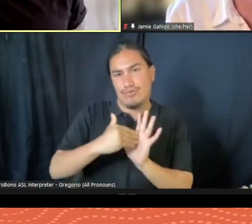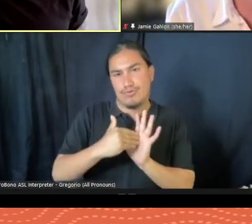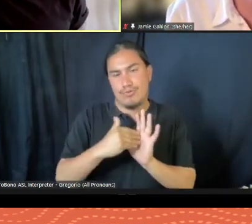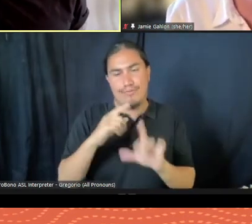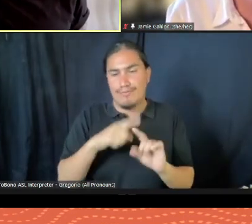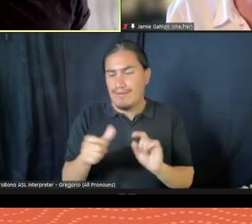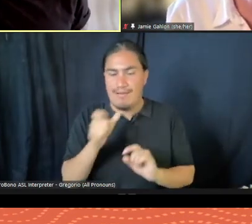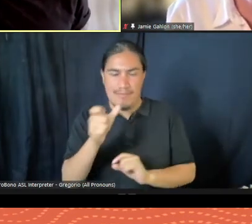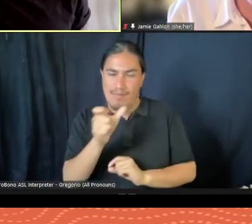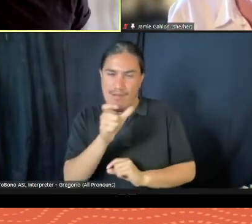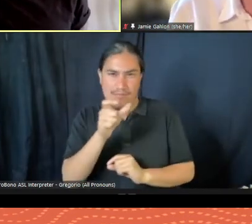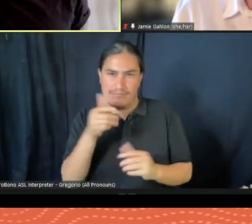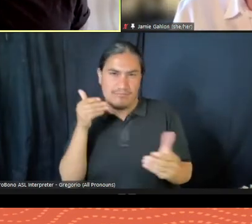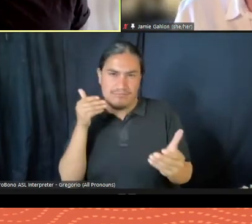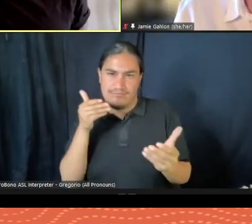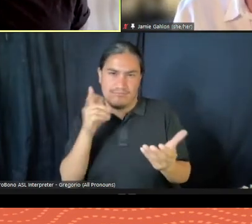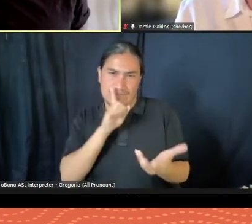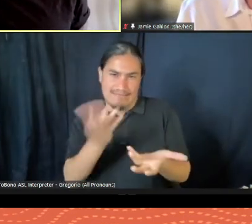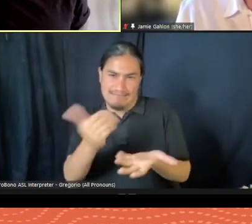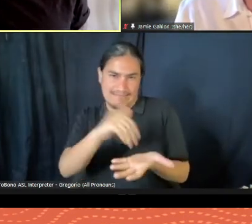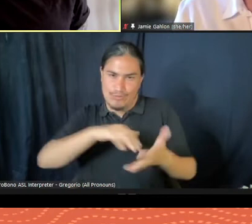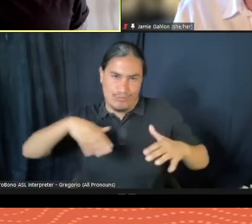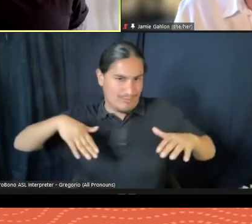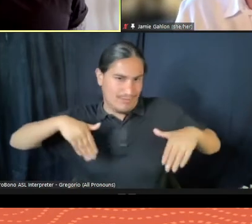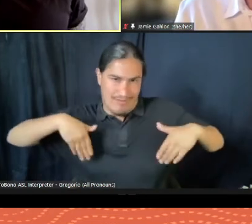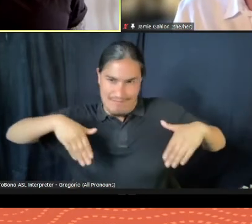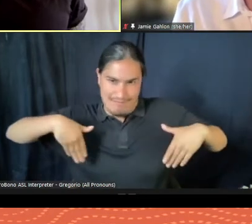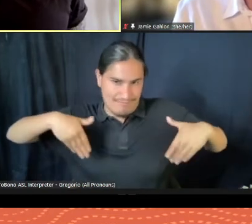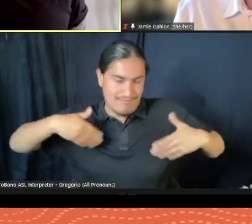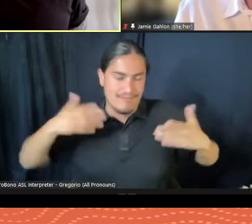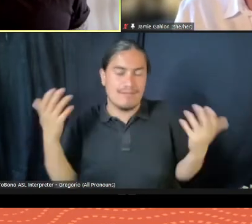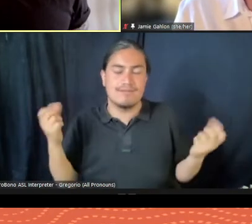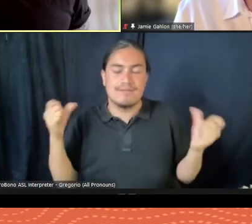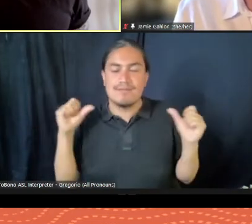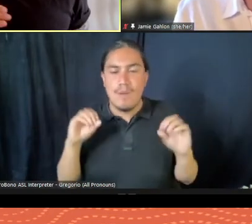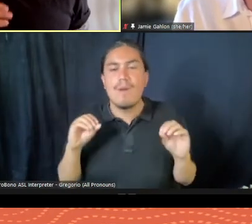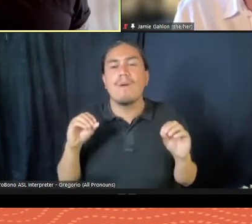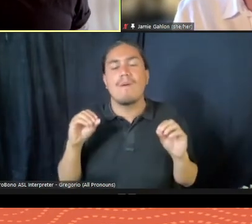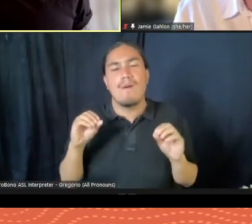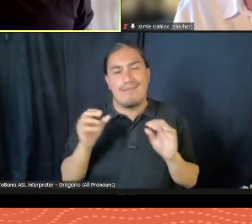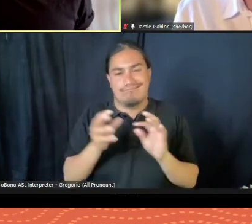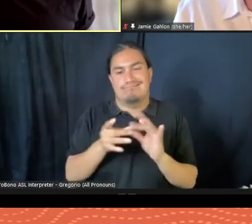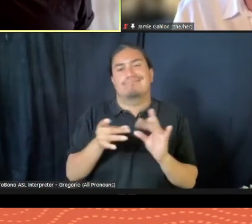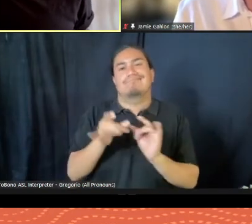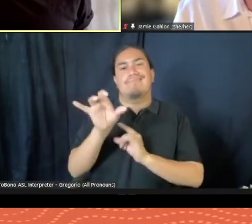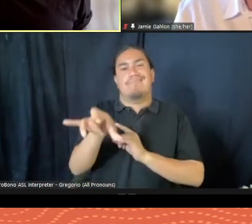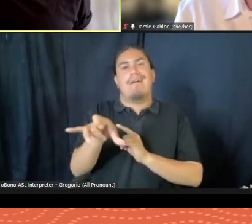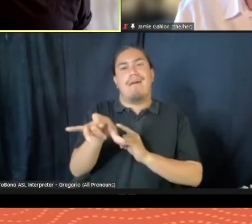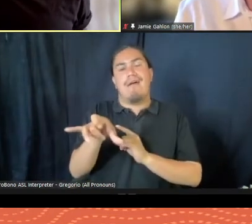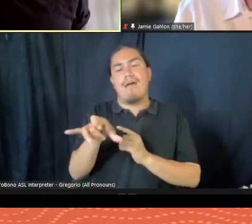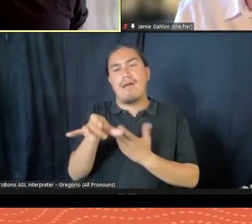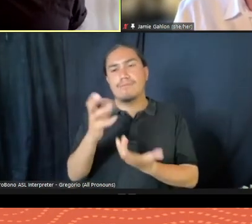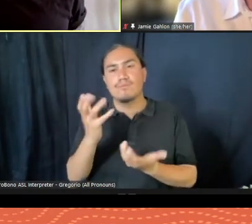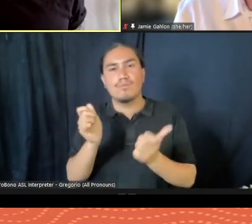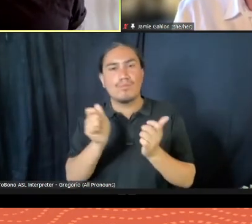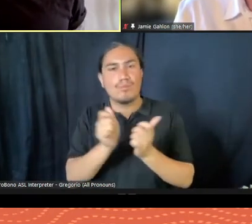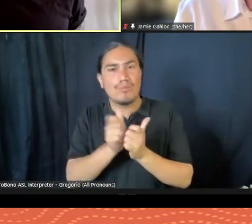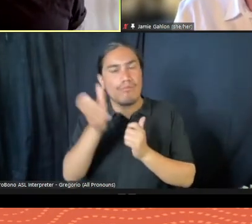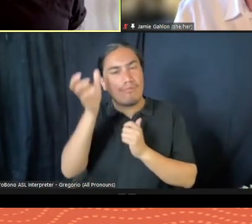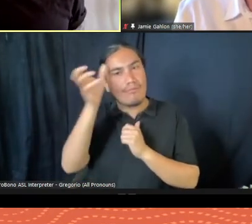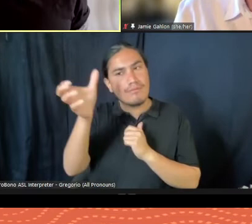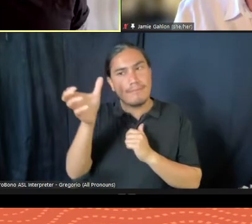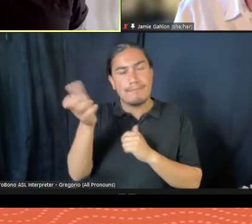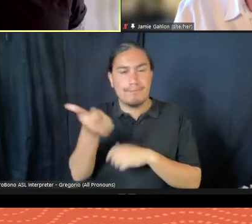the center, you know. So I say that in preface to the other thing that